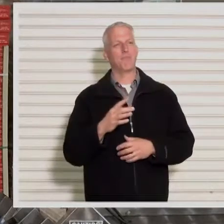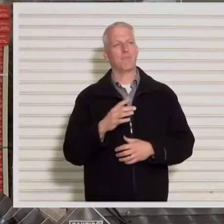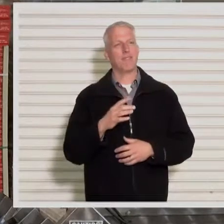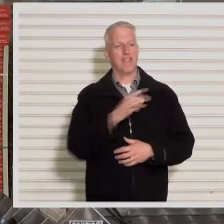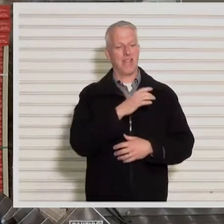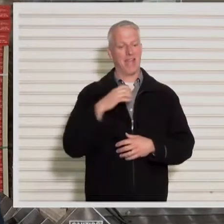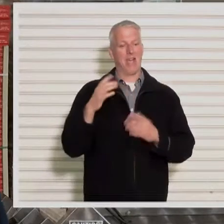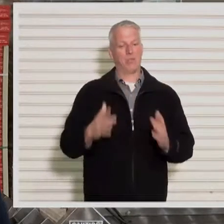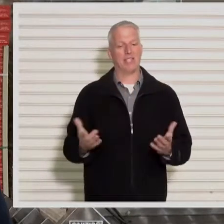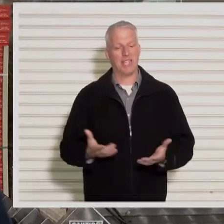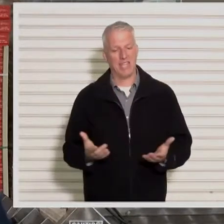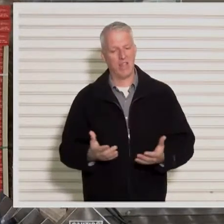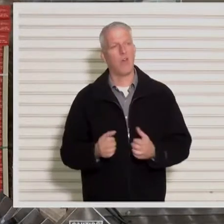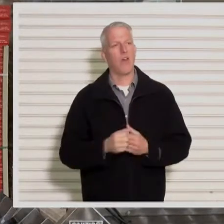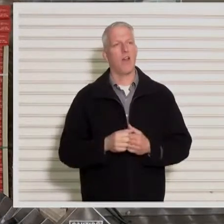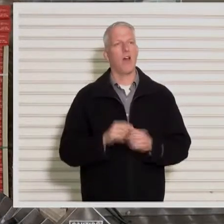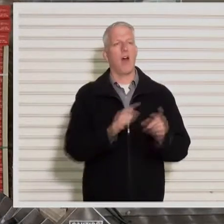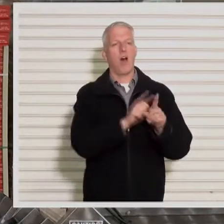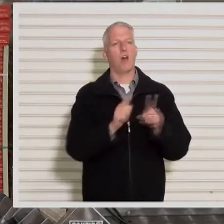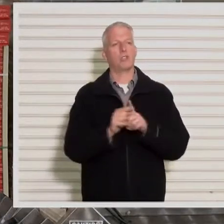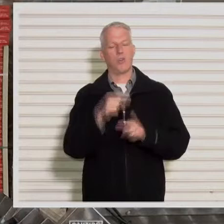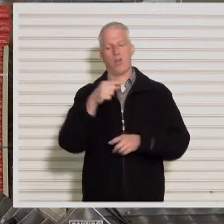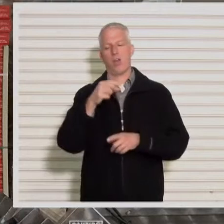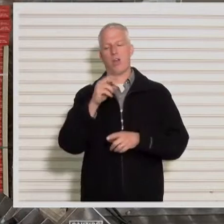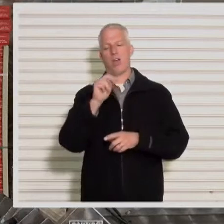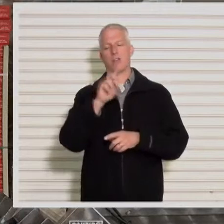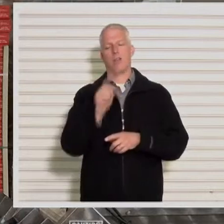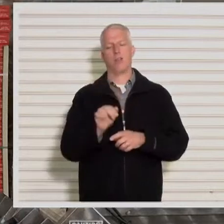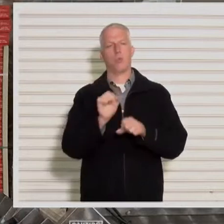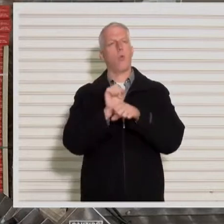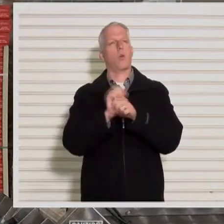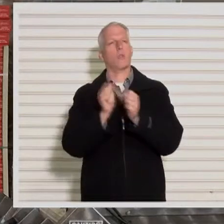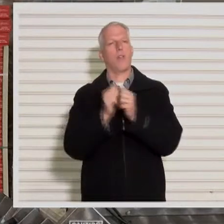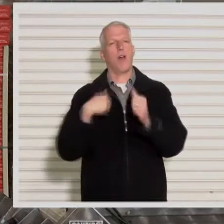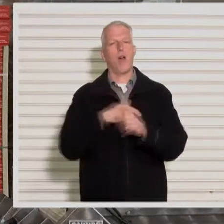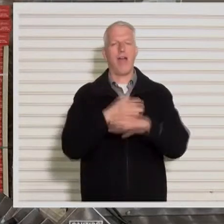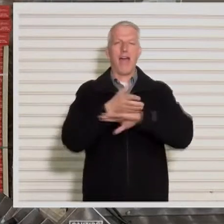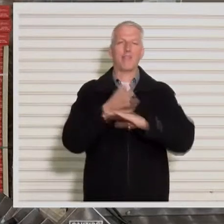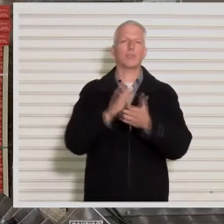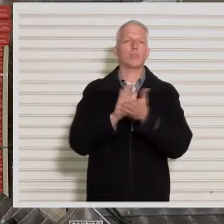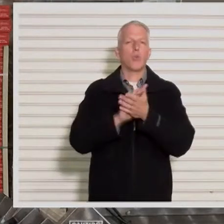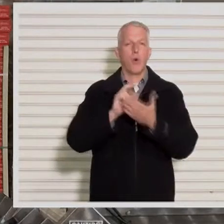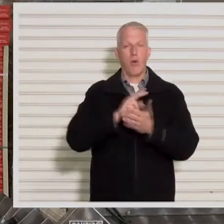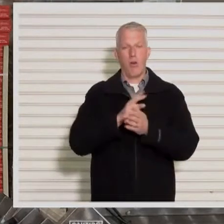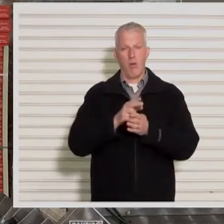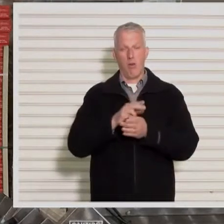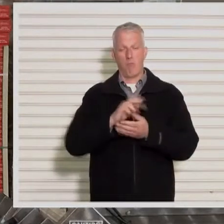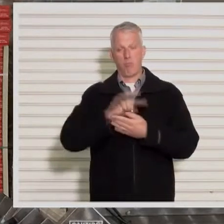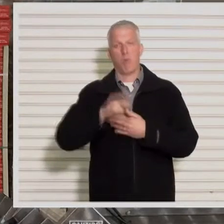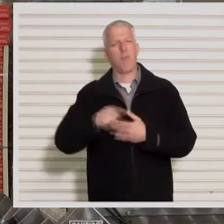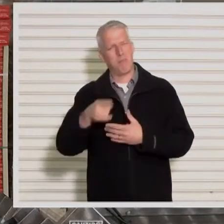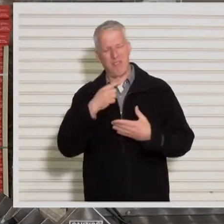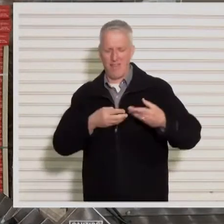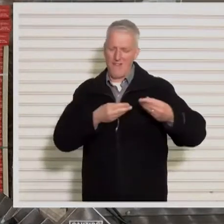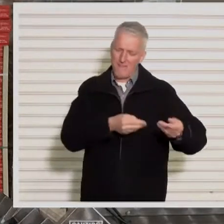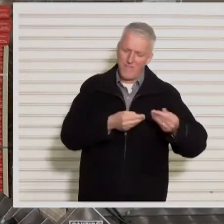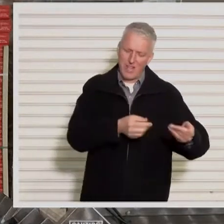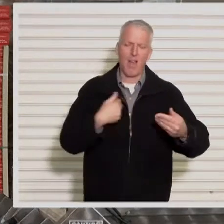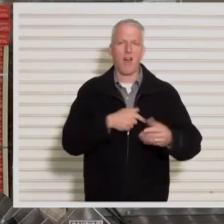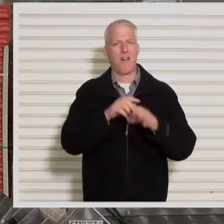Desert, V. Gonzalez, who works with our children after school programs that from day one, they've kept feeding our children and their